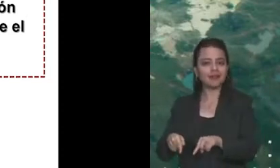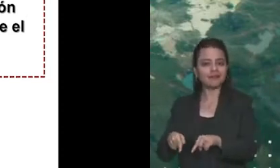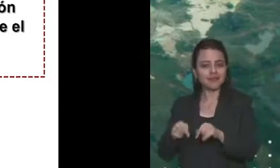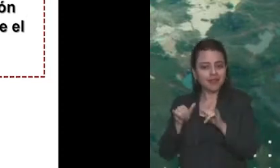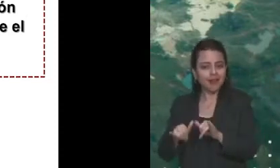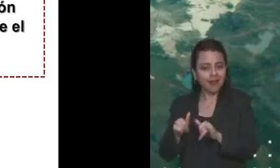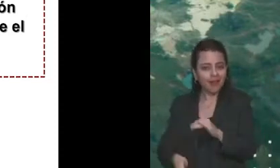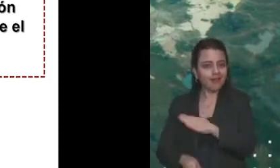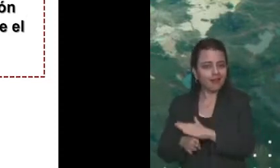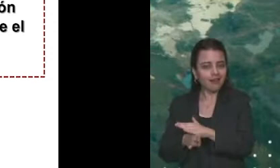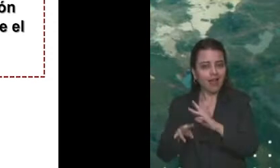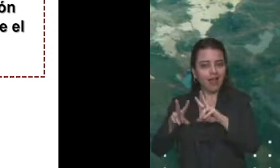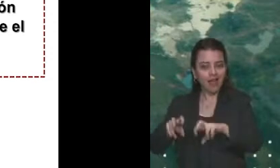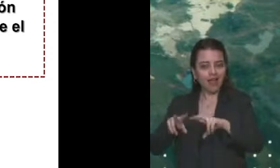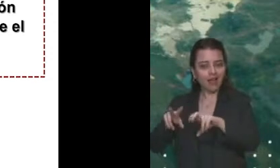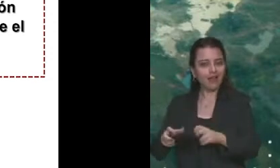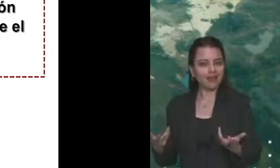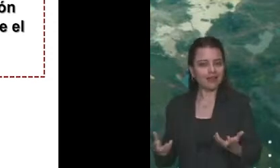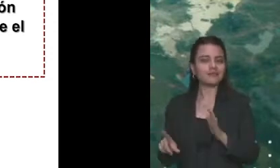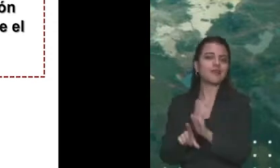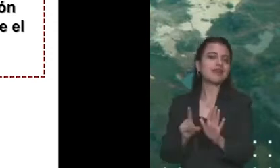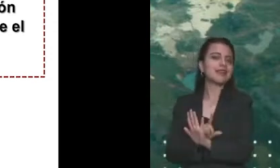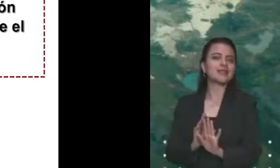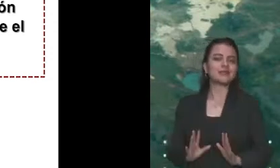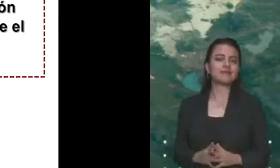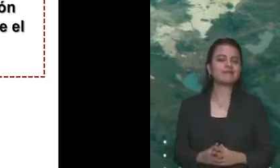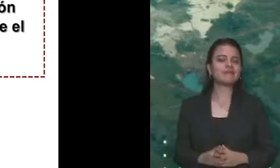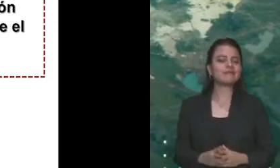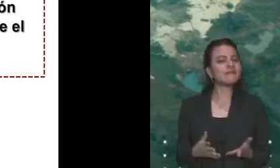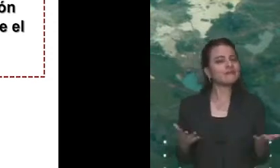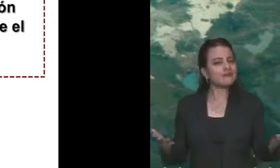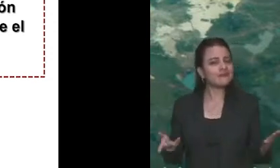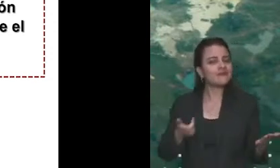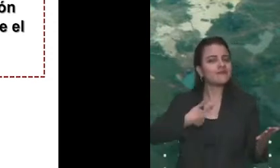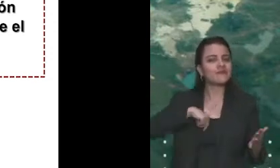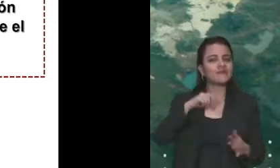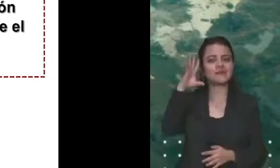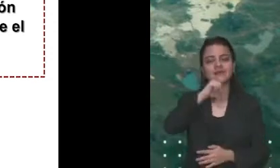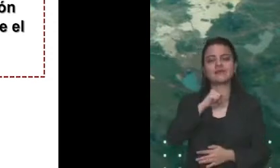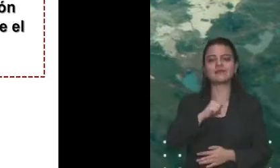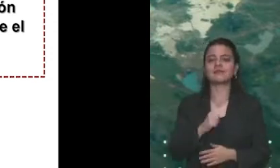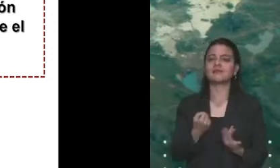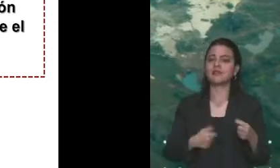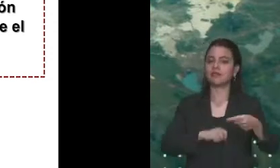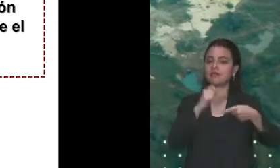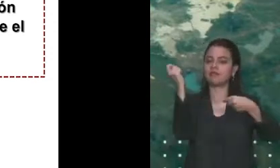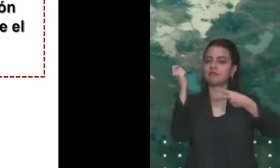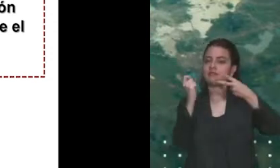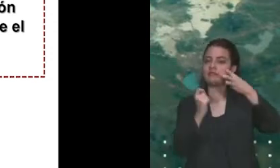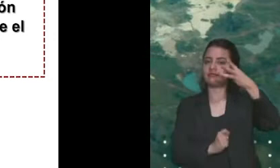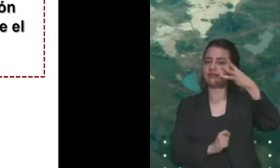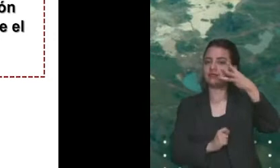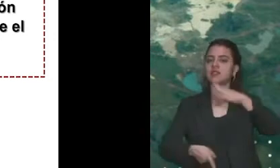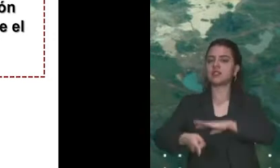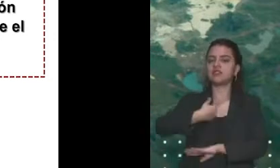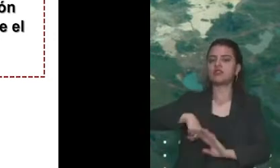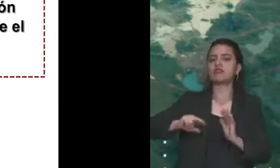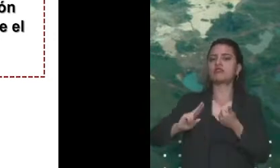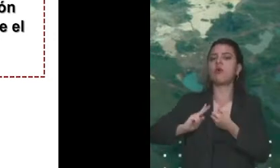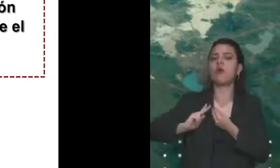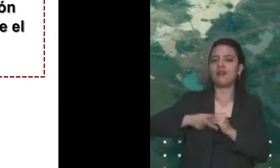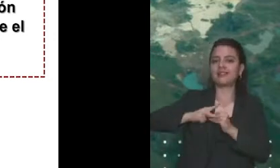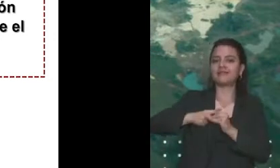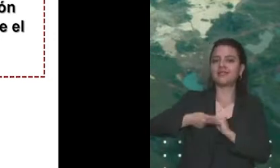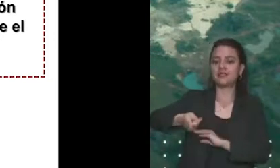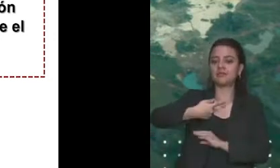were already there on 2018, and those are illicit exploitation. Look here. Here we have three great tools